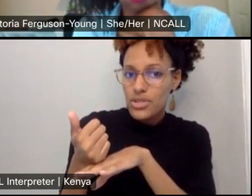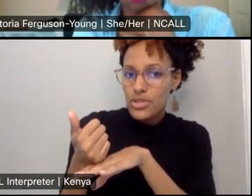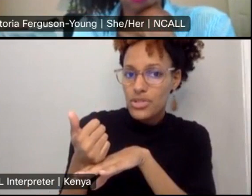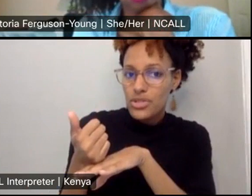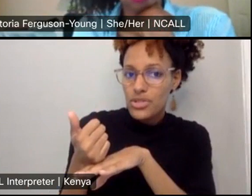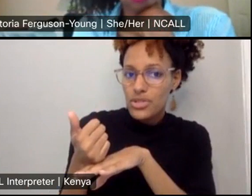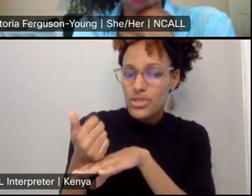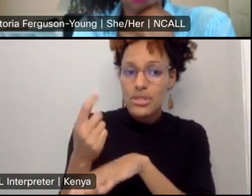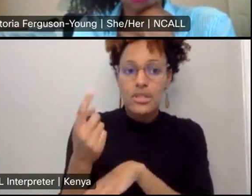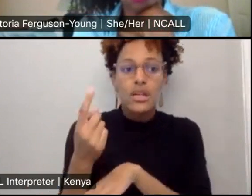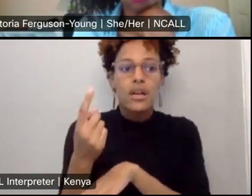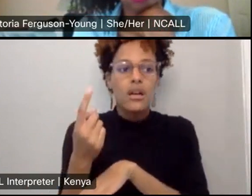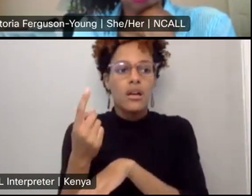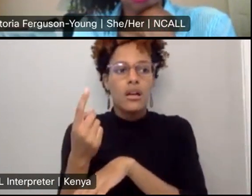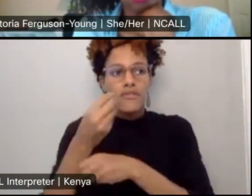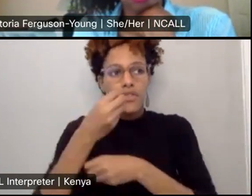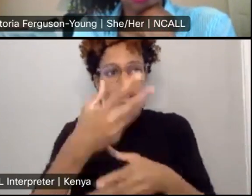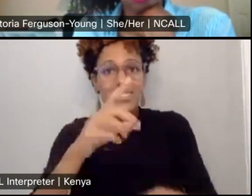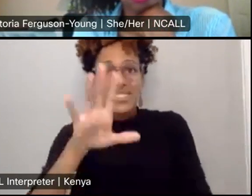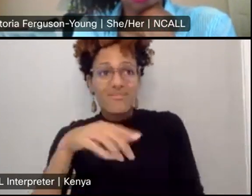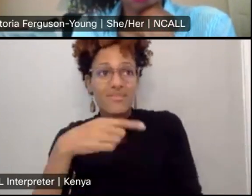here is another resource.